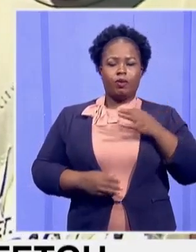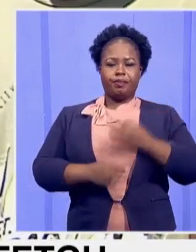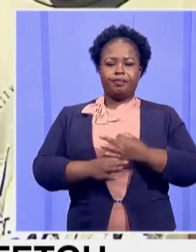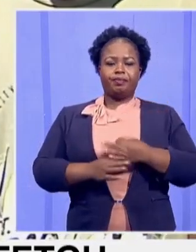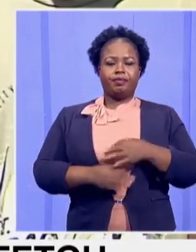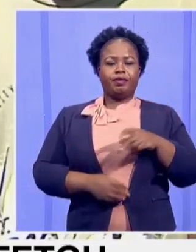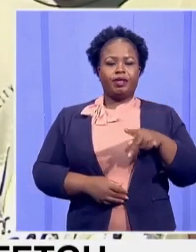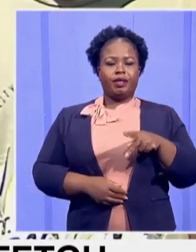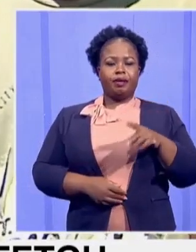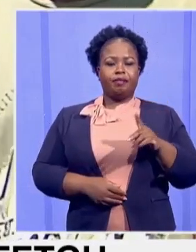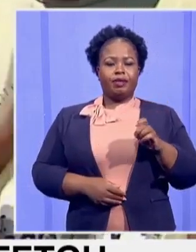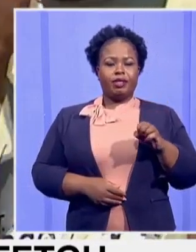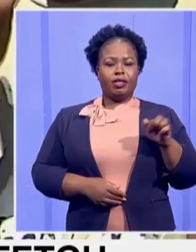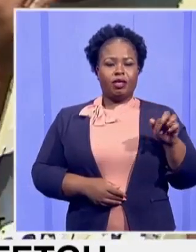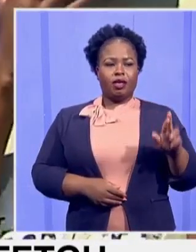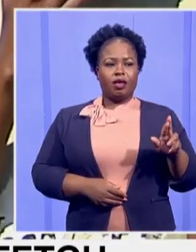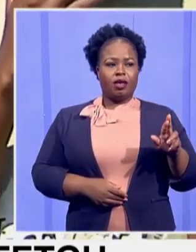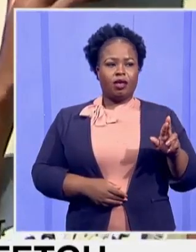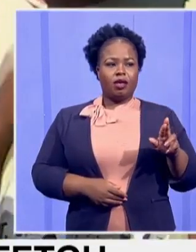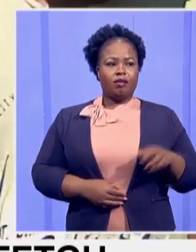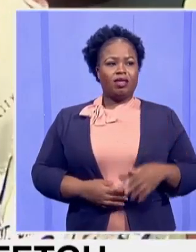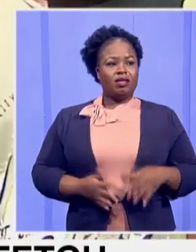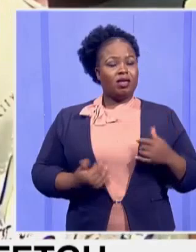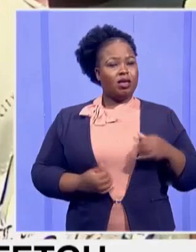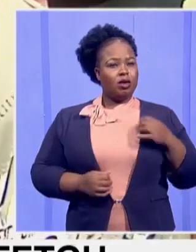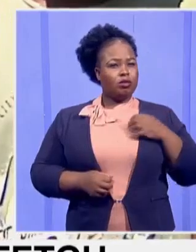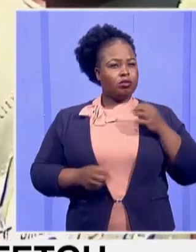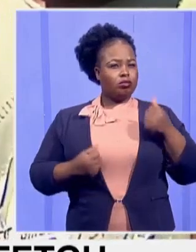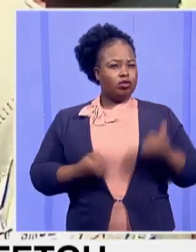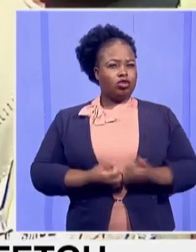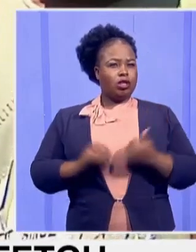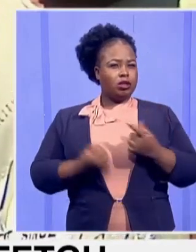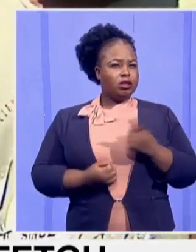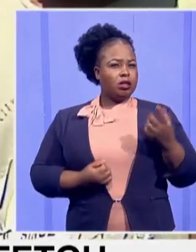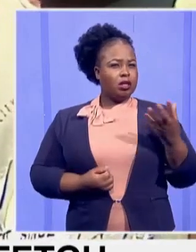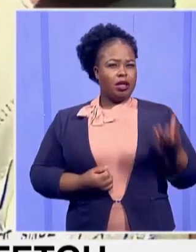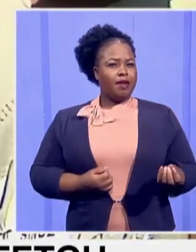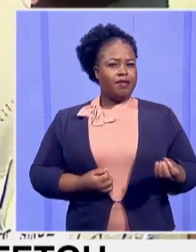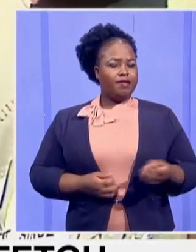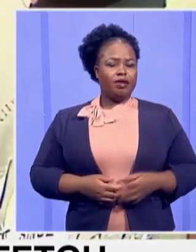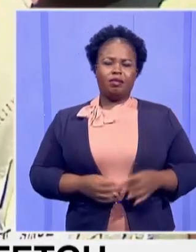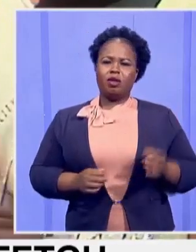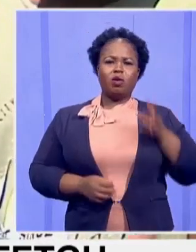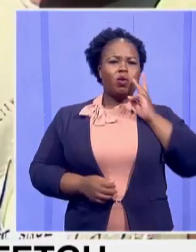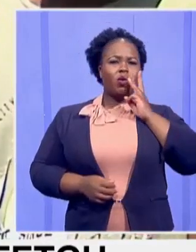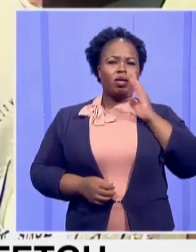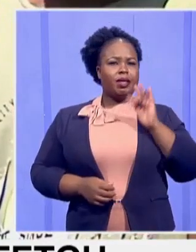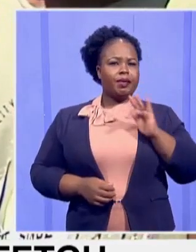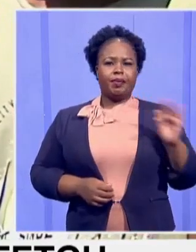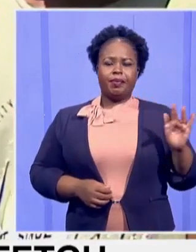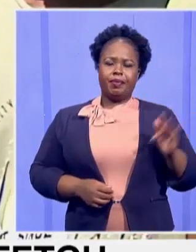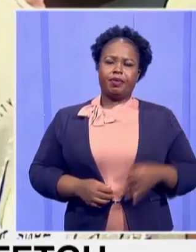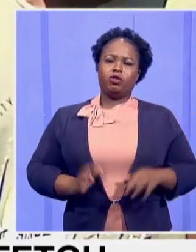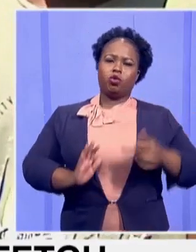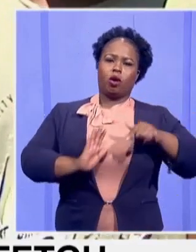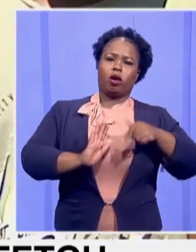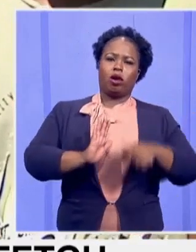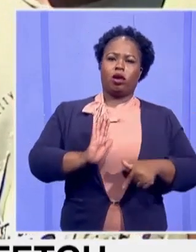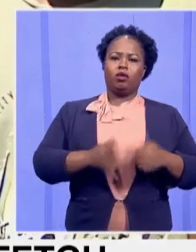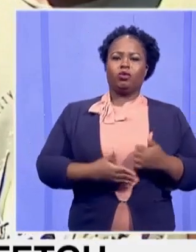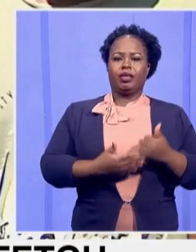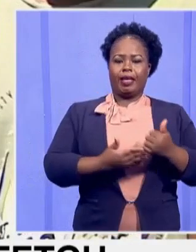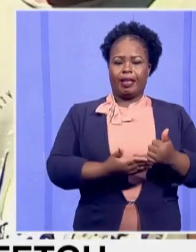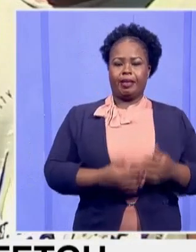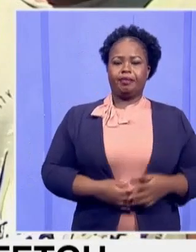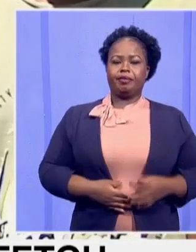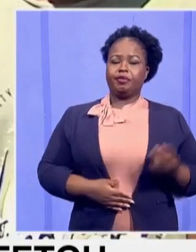just to tell us about challenges that they have. They don't have water. They are using boreholes to sort of assist. We also